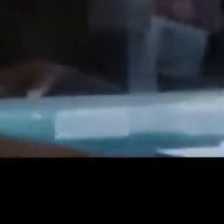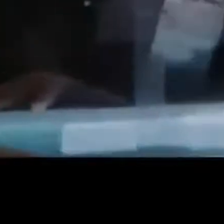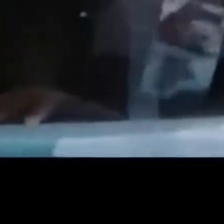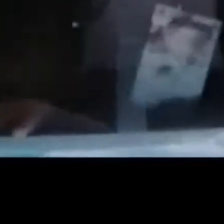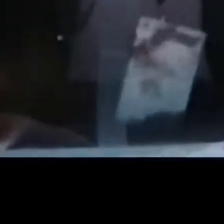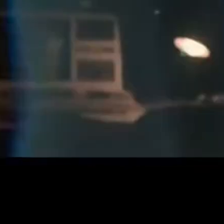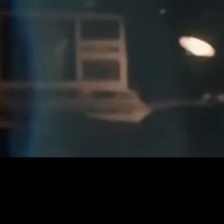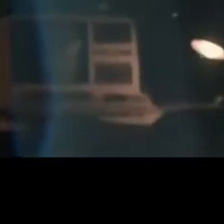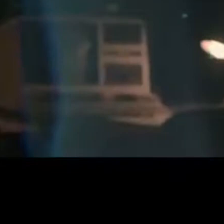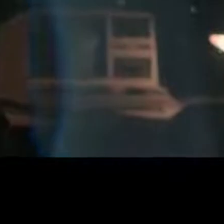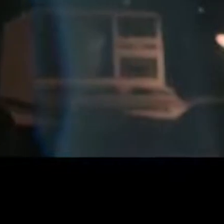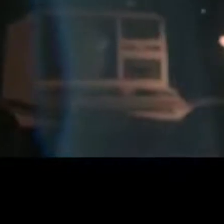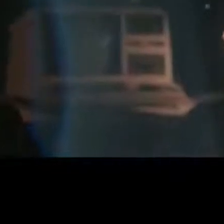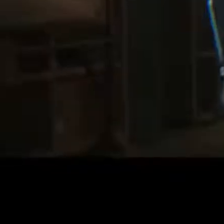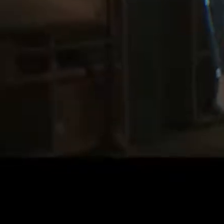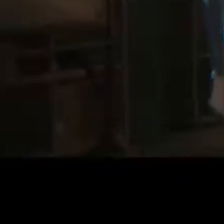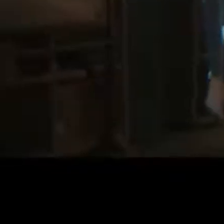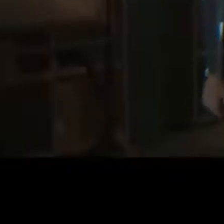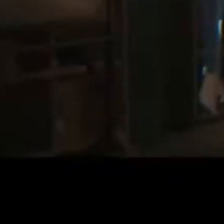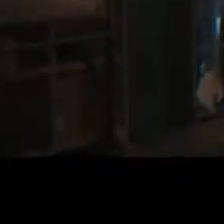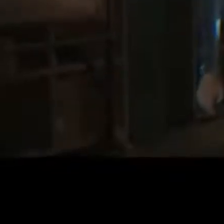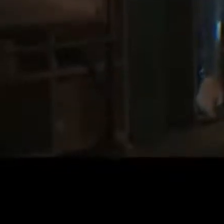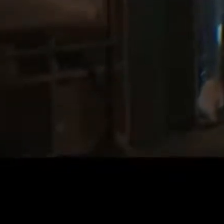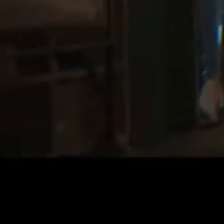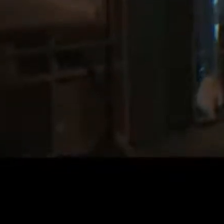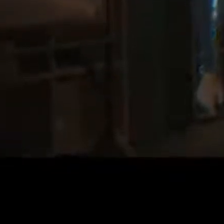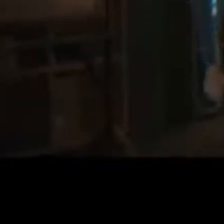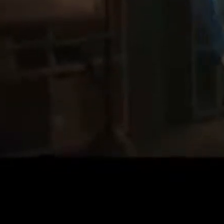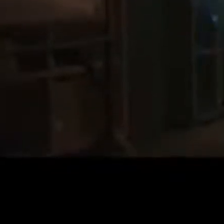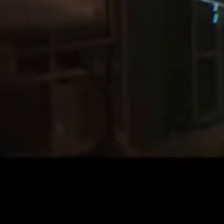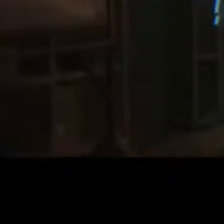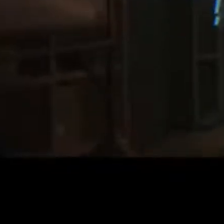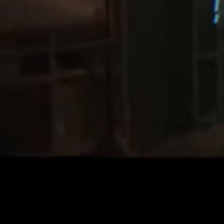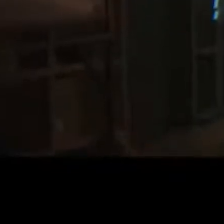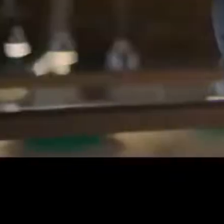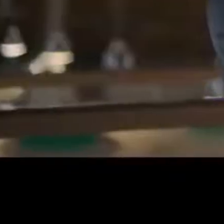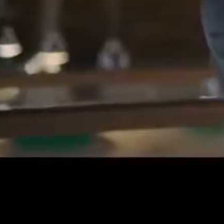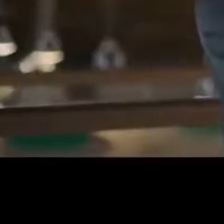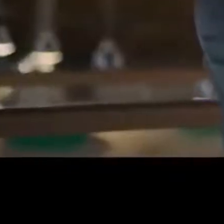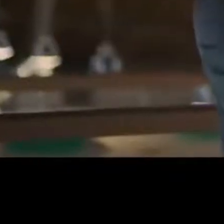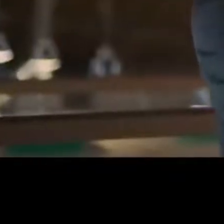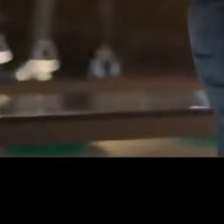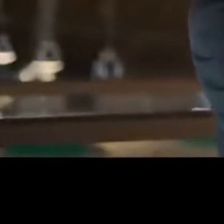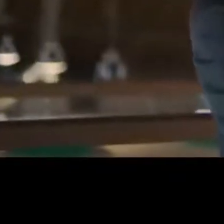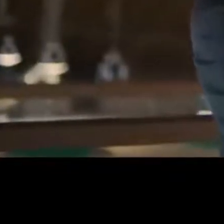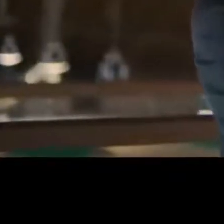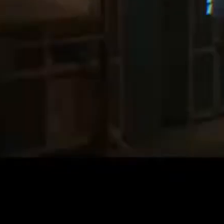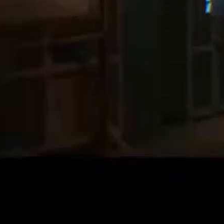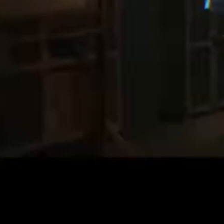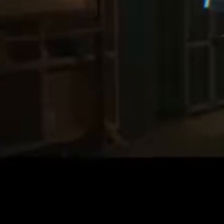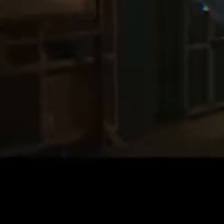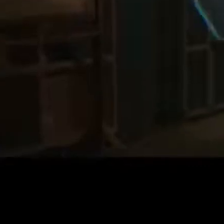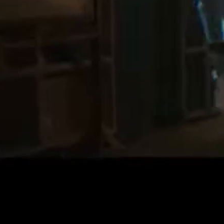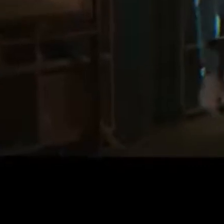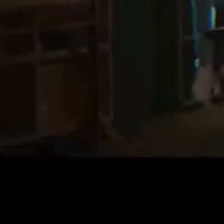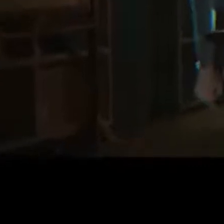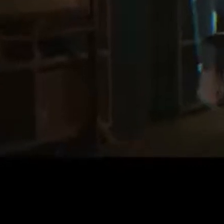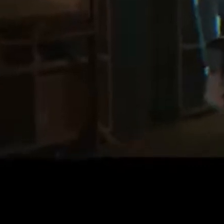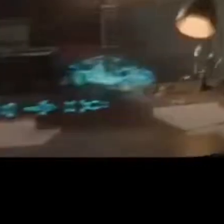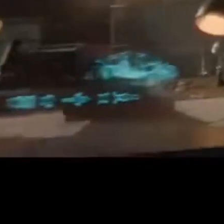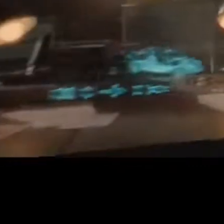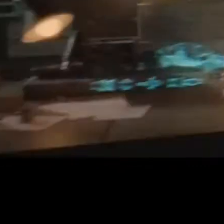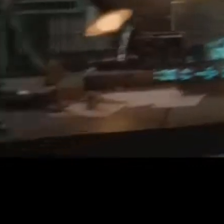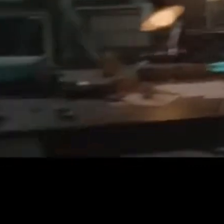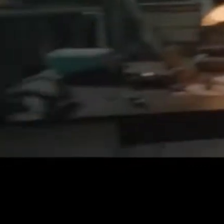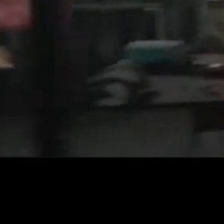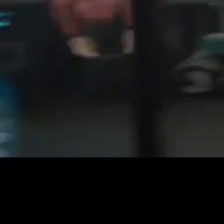but. Aisha, what do you think? I think if we had 330, maintaining 2800, we'll be clear for approach. Excellent. This changes the way we